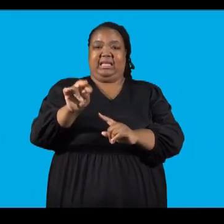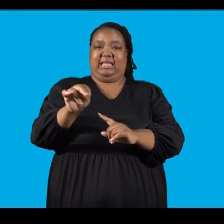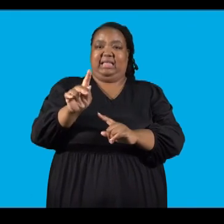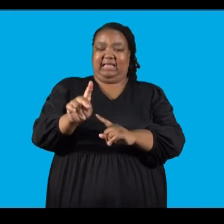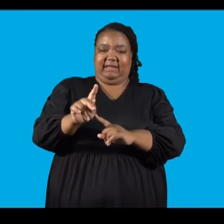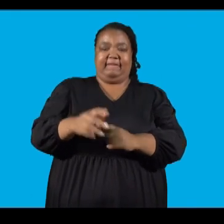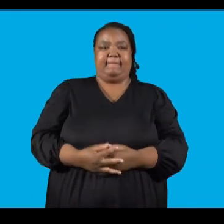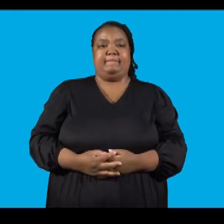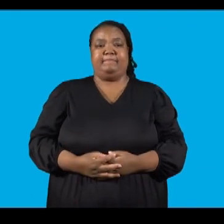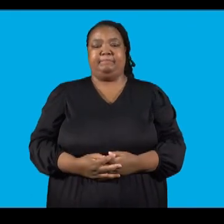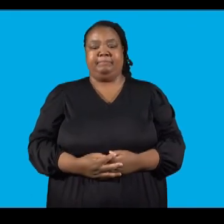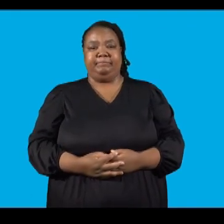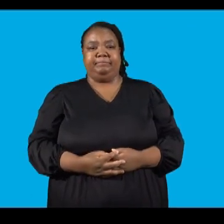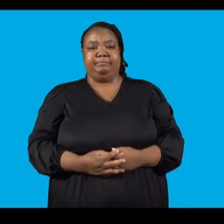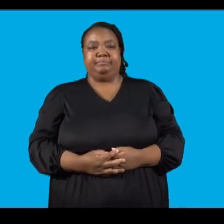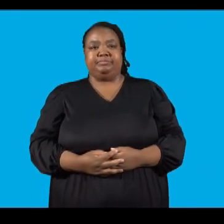King demand curve.